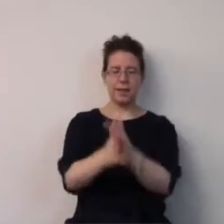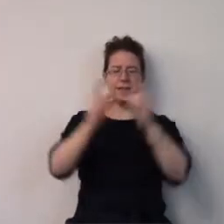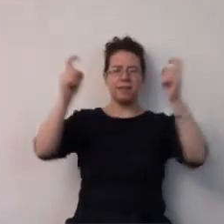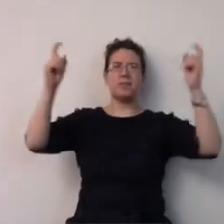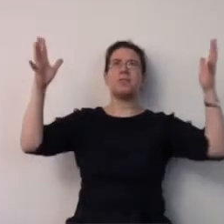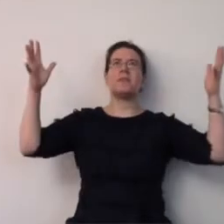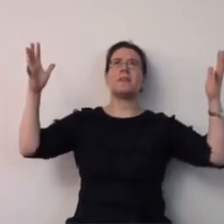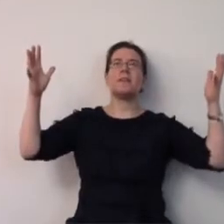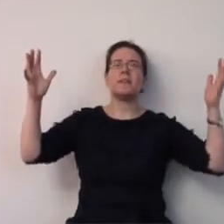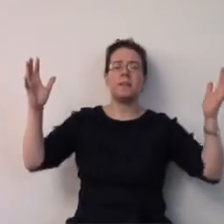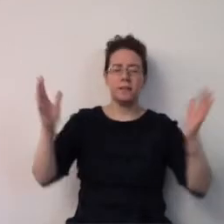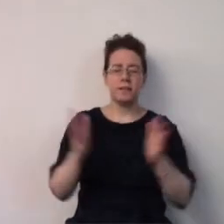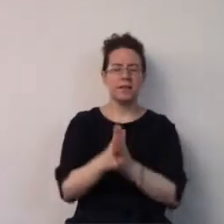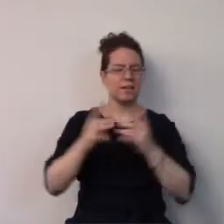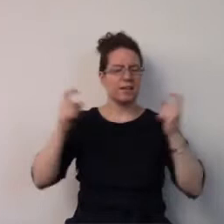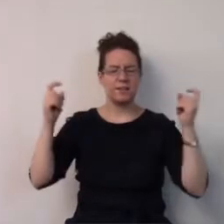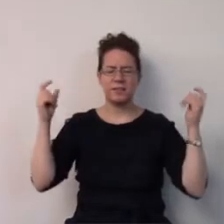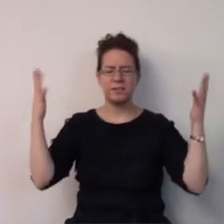Jesus,